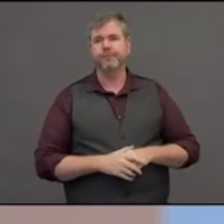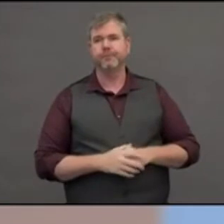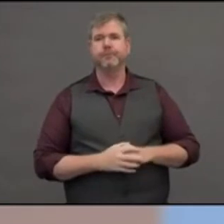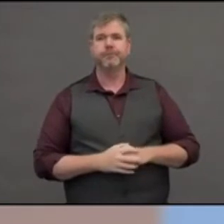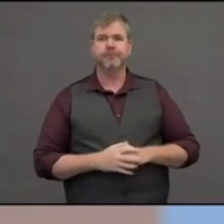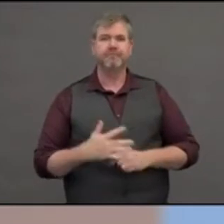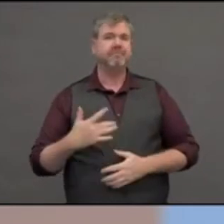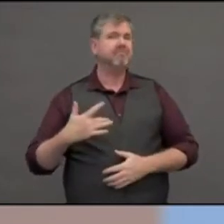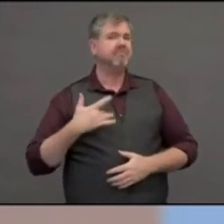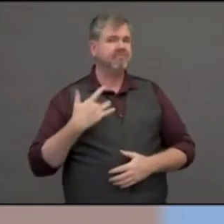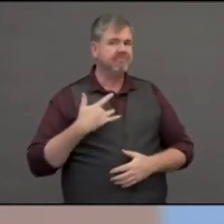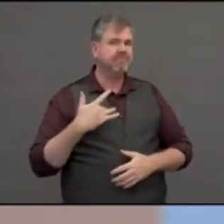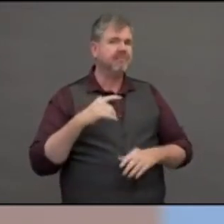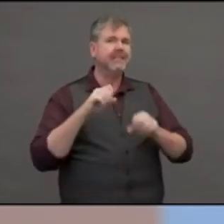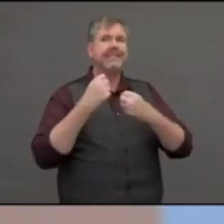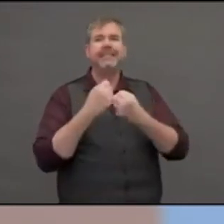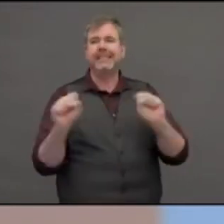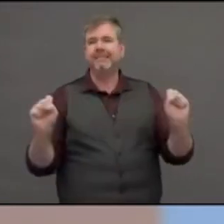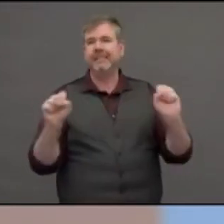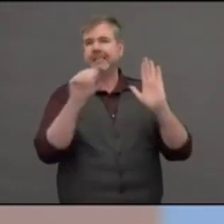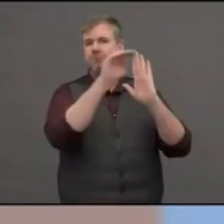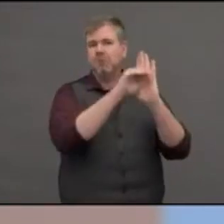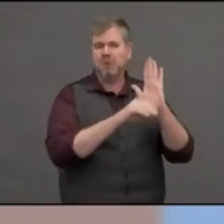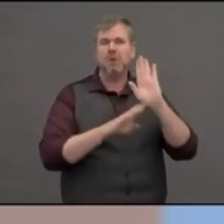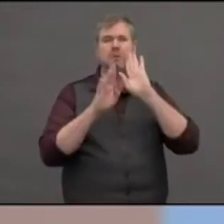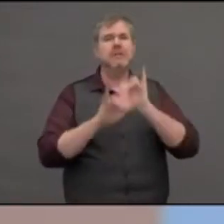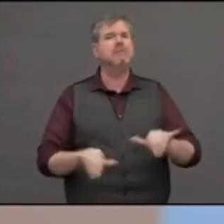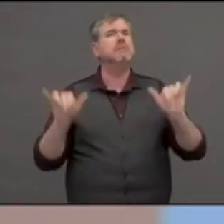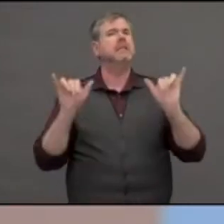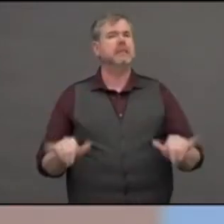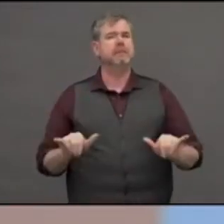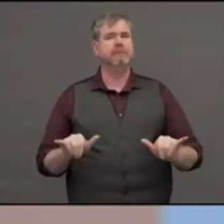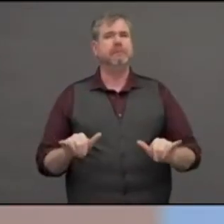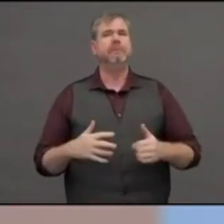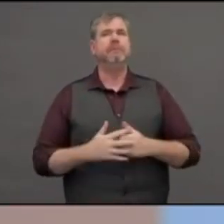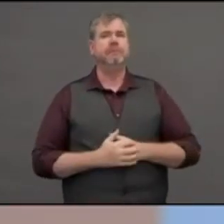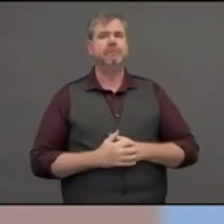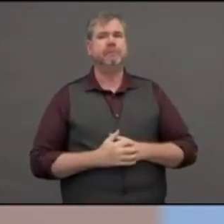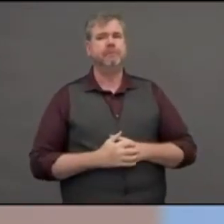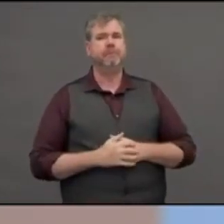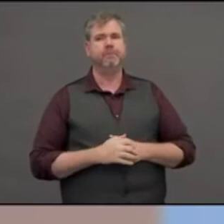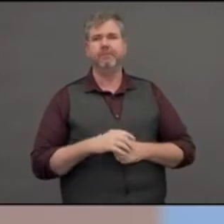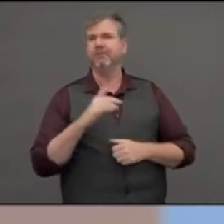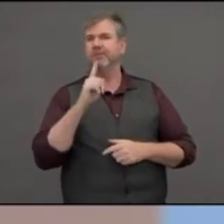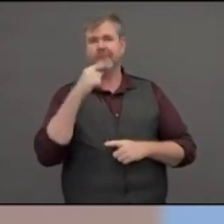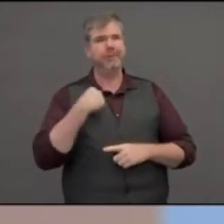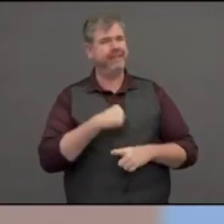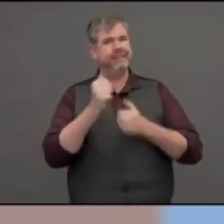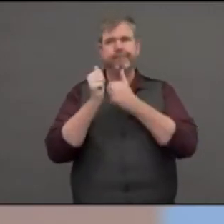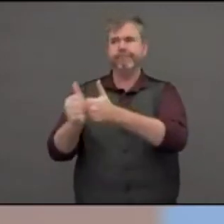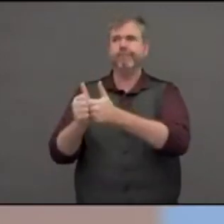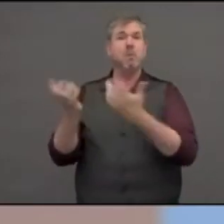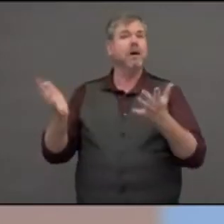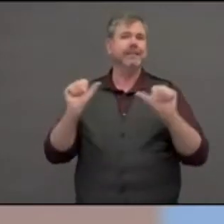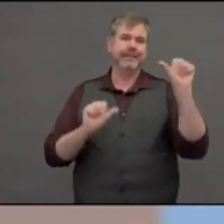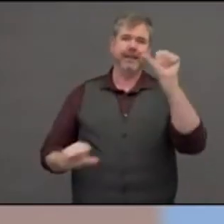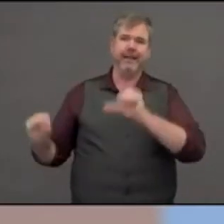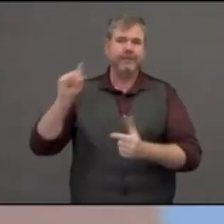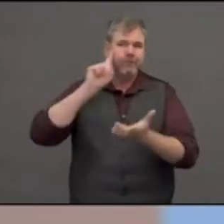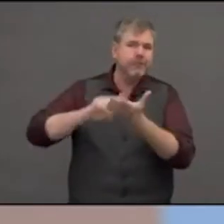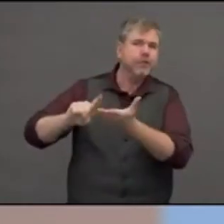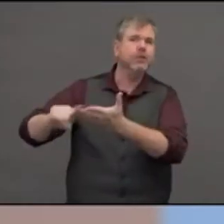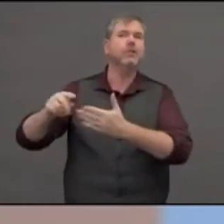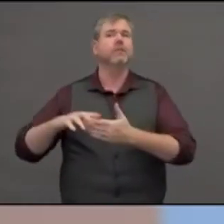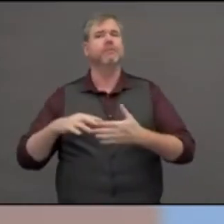continue because they make sense. They're based on science. Face coverings, proper hygiene, cleaning, social distancing,